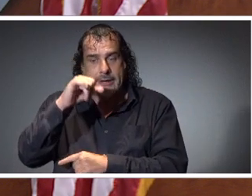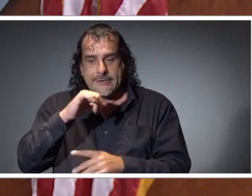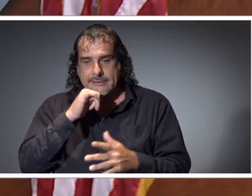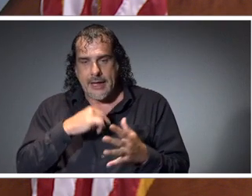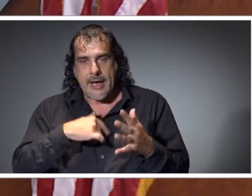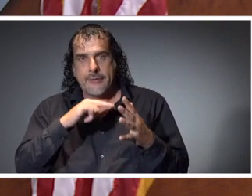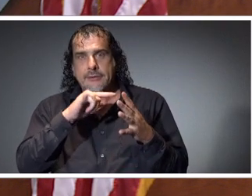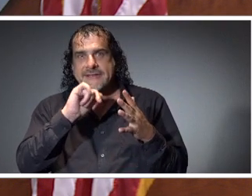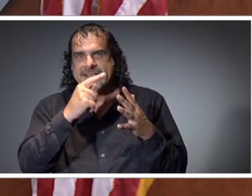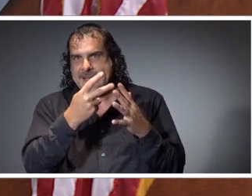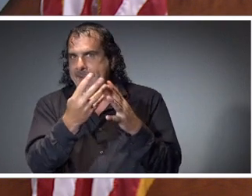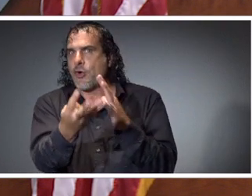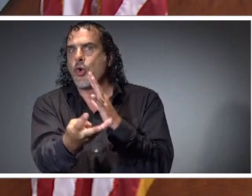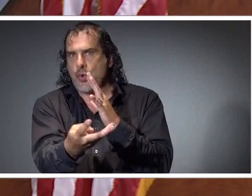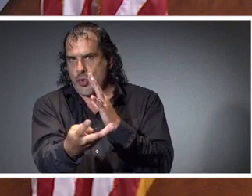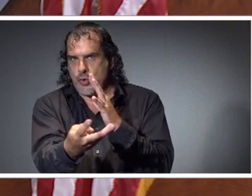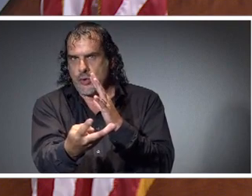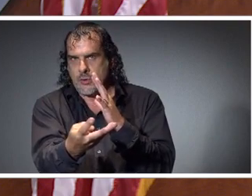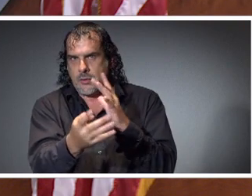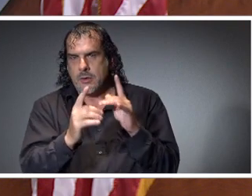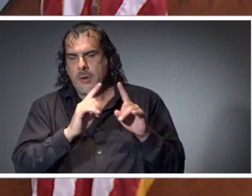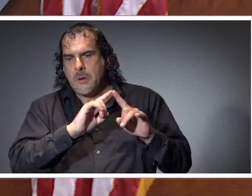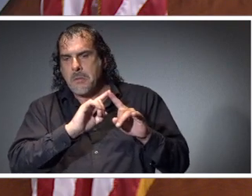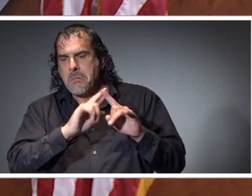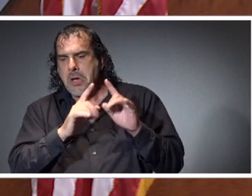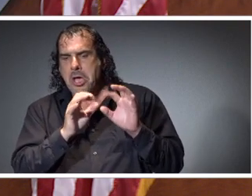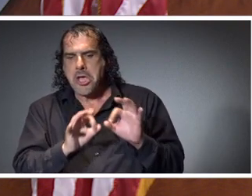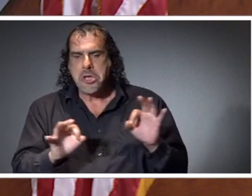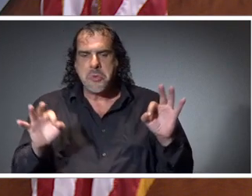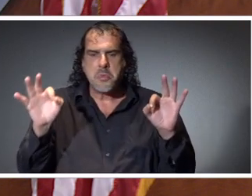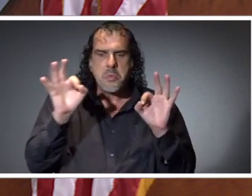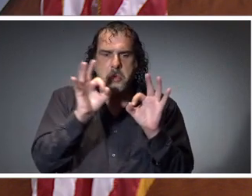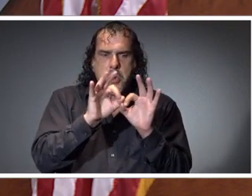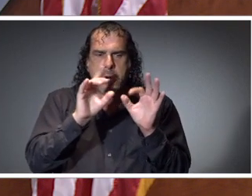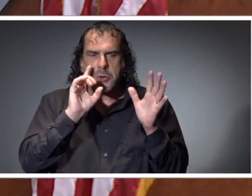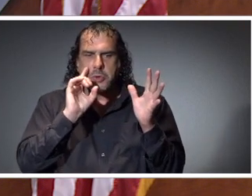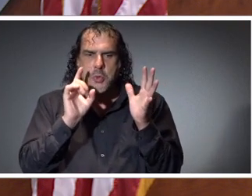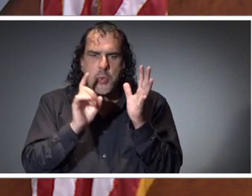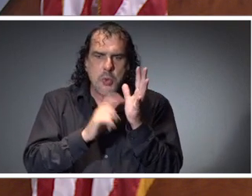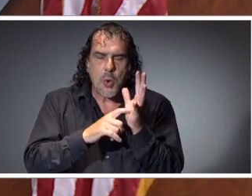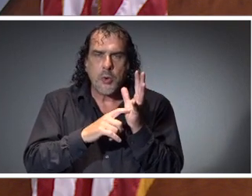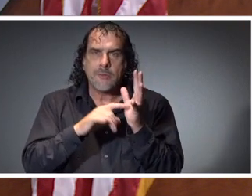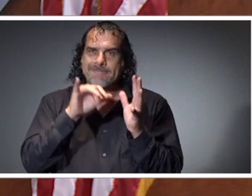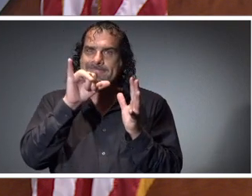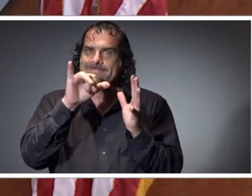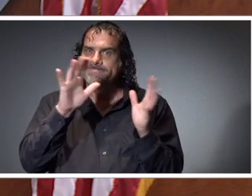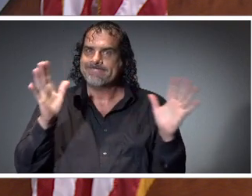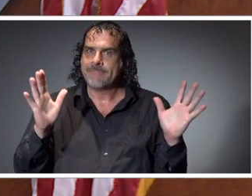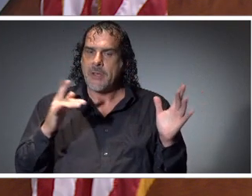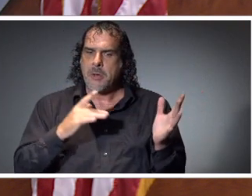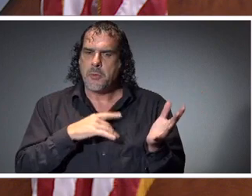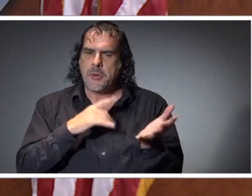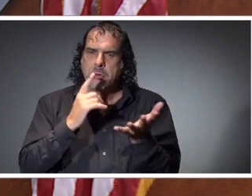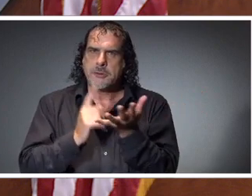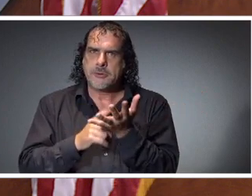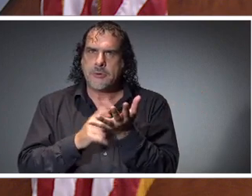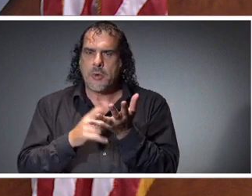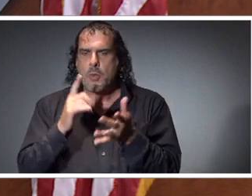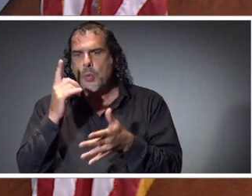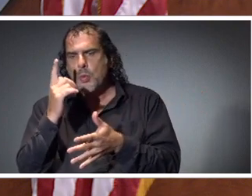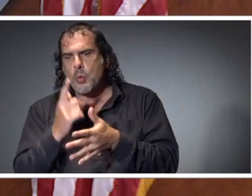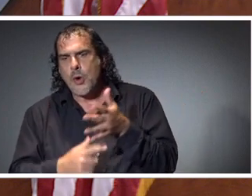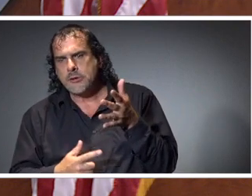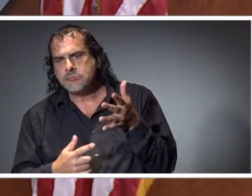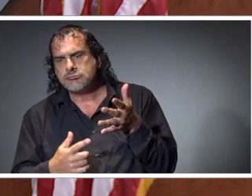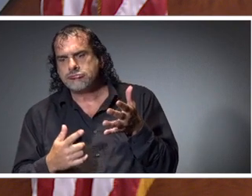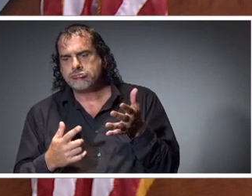trend, but it is important to notice it and to acknowledge it. And we'll talk a little bit about potentially